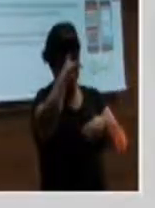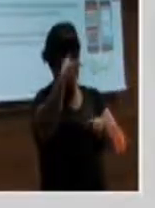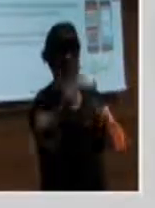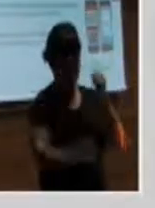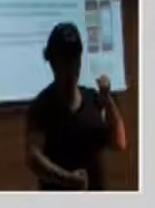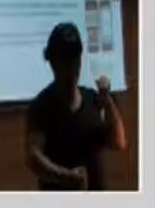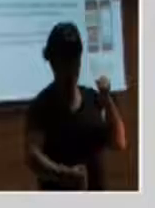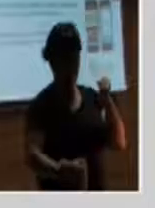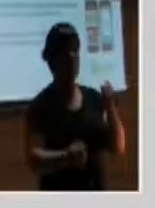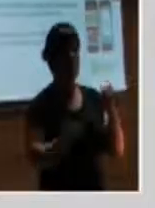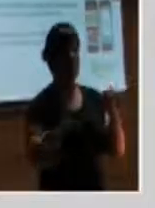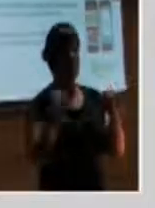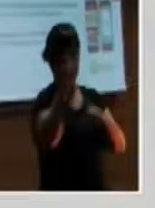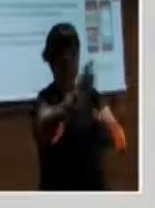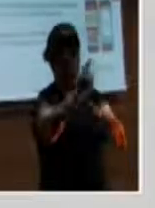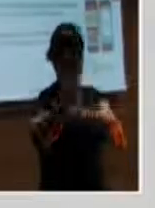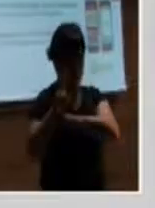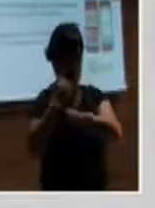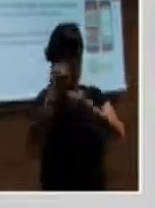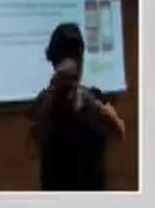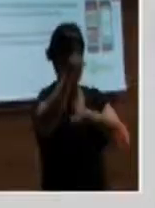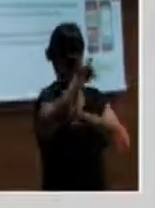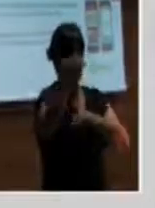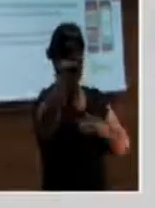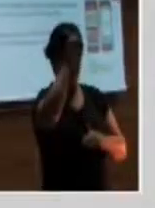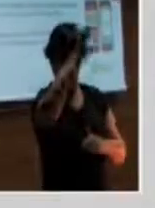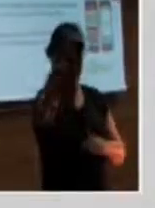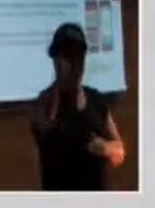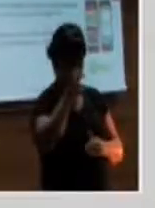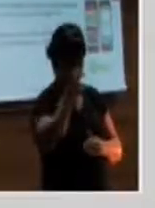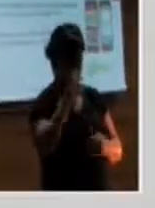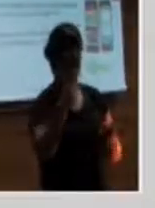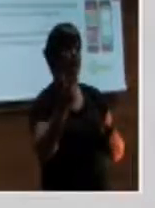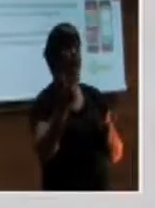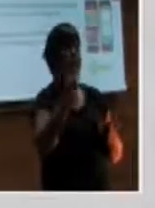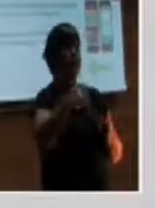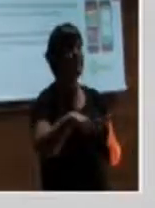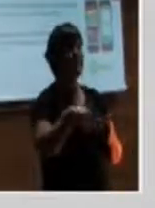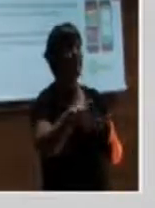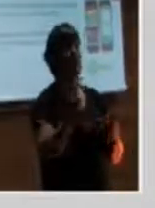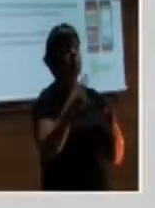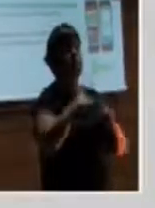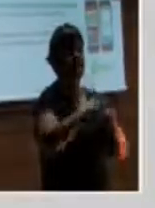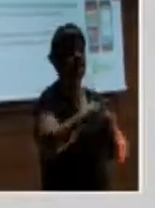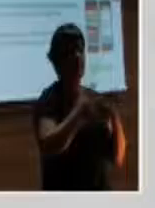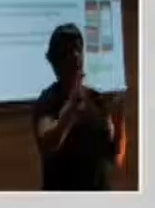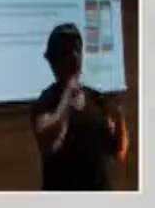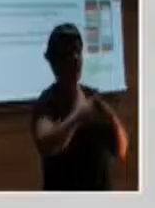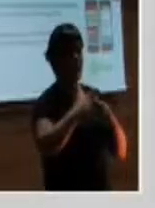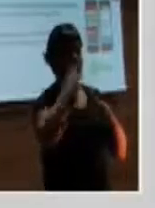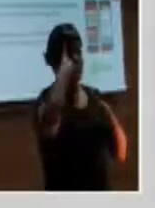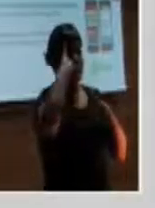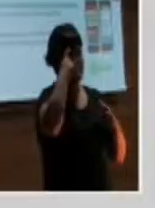people with dementia. This is why we invented the memory box, or how we call it,